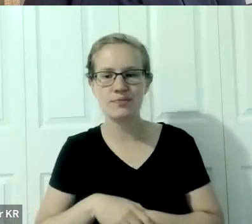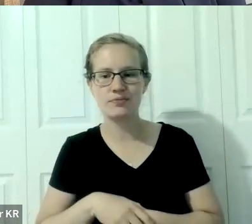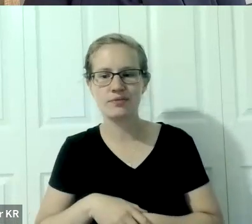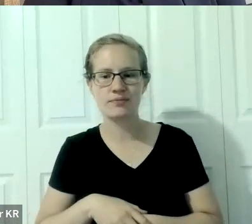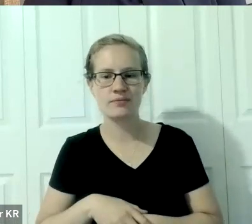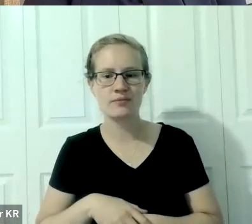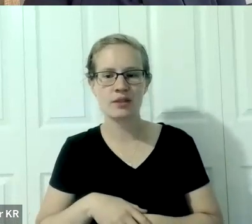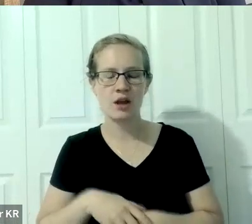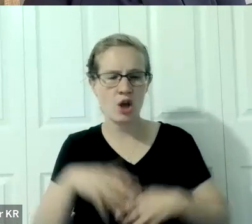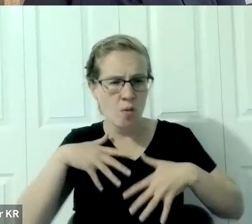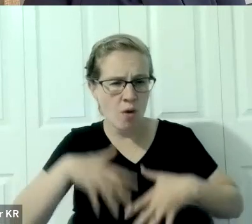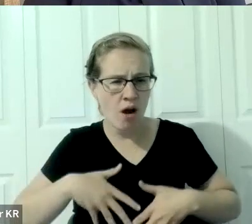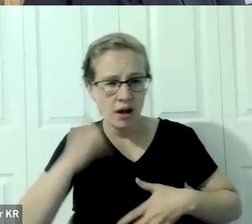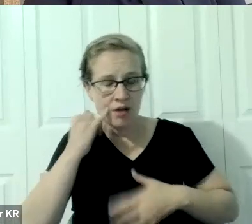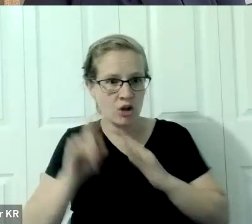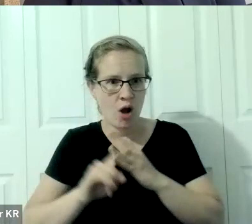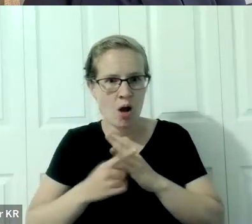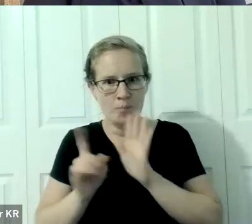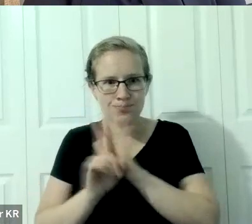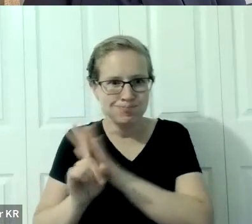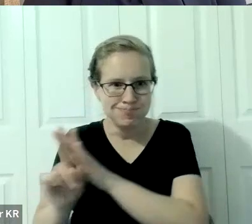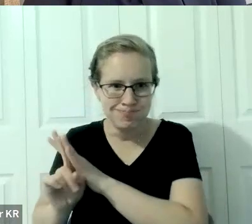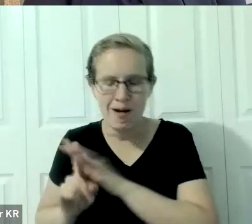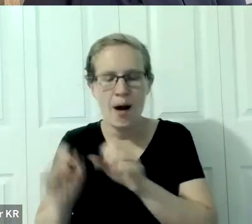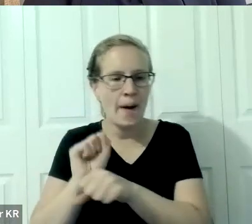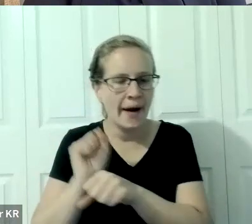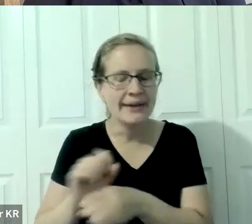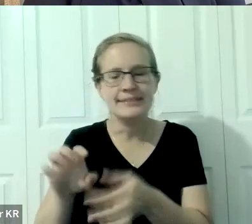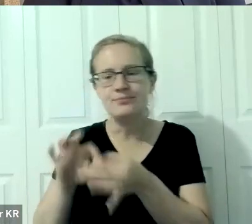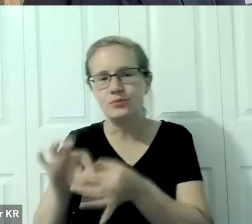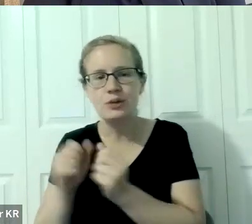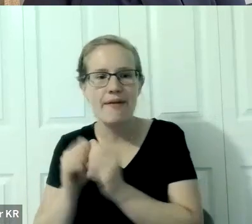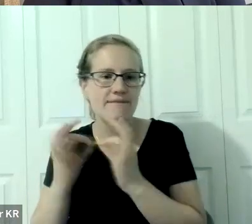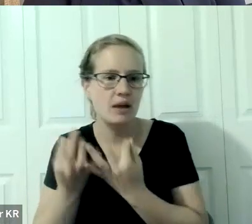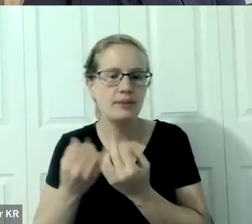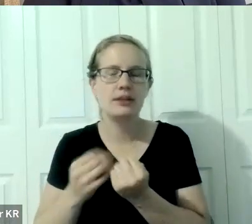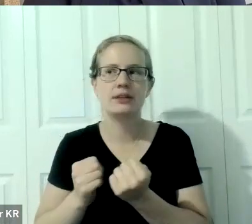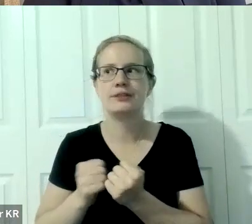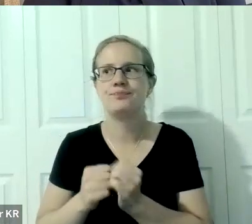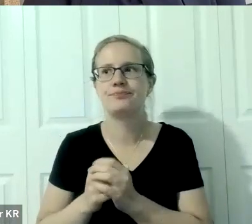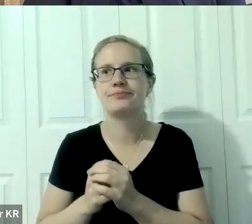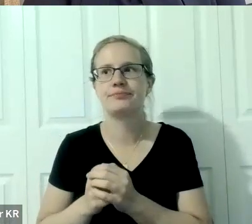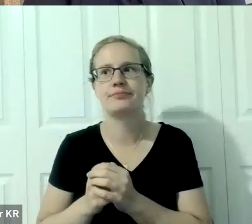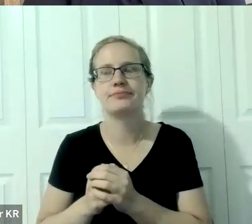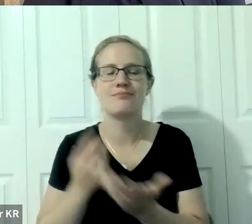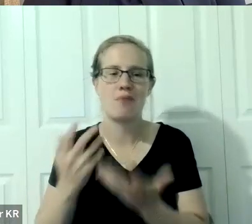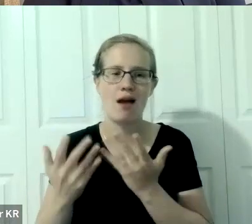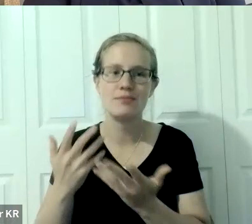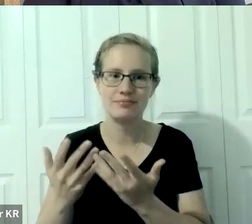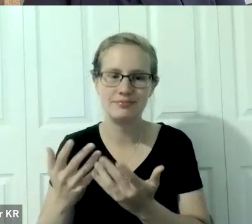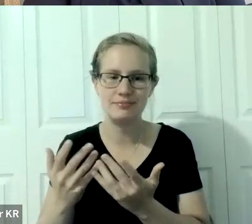start to see it manifesting itself every place, in your, at work, in your relationship with your family, you probably, you